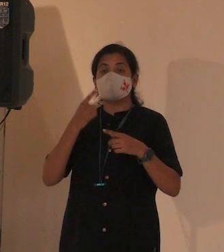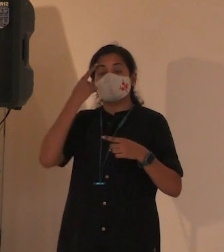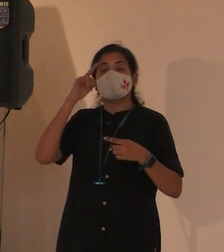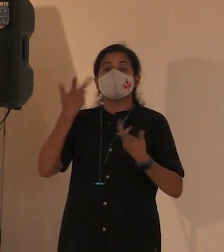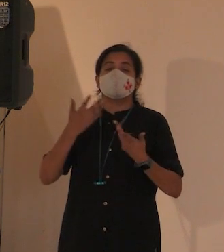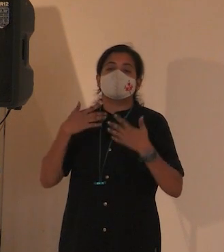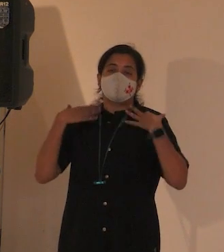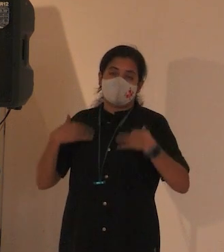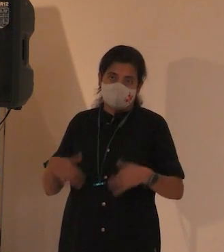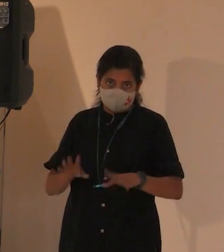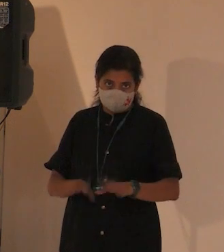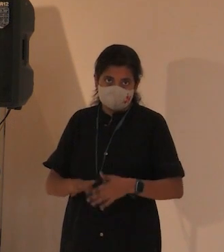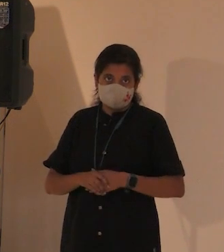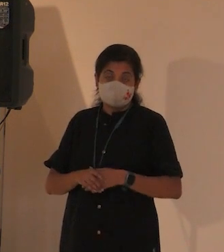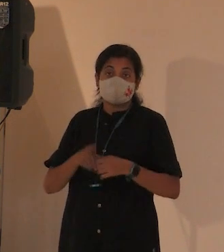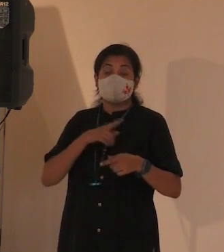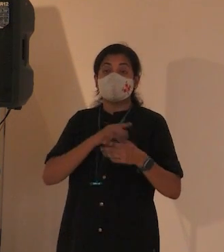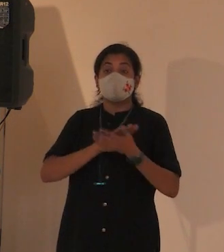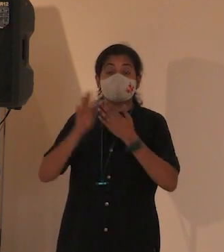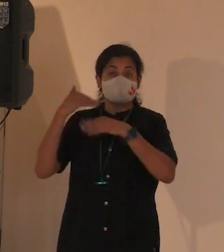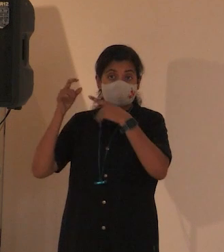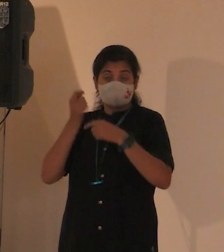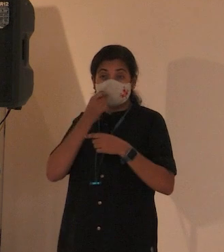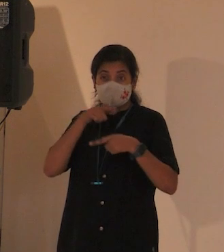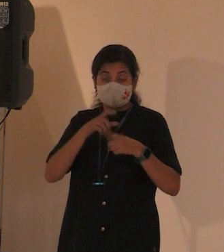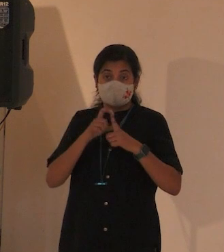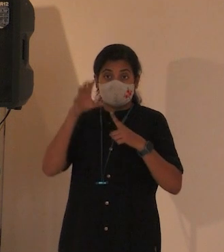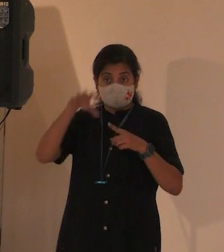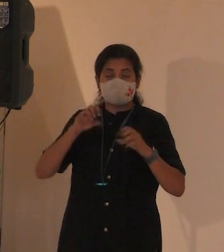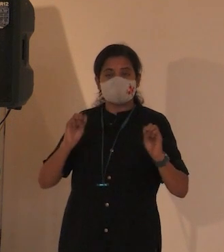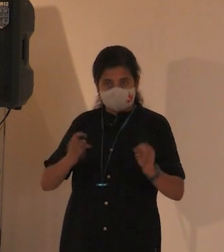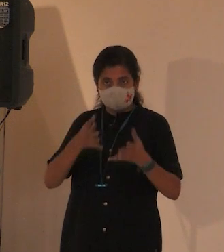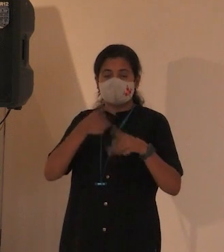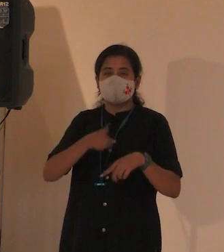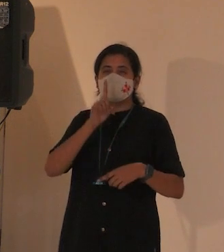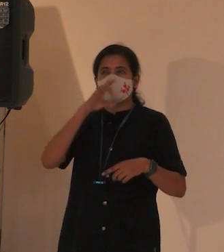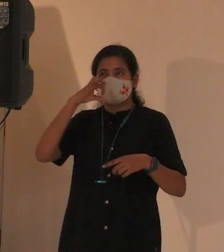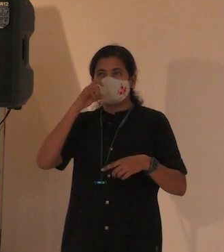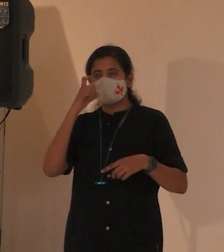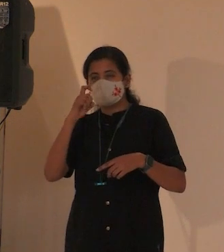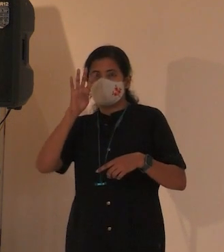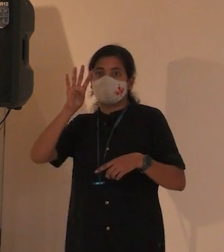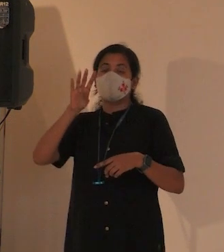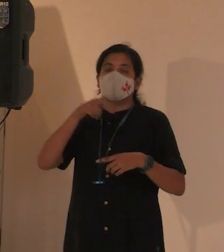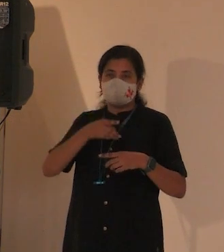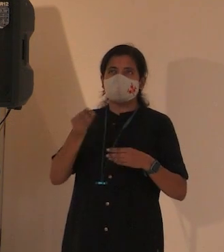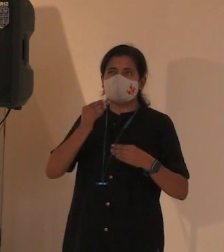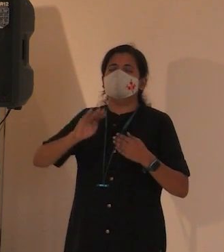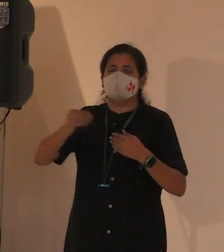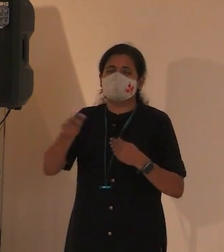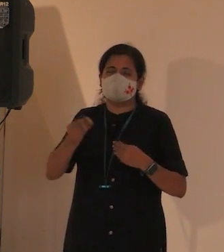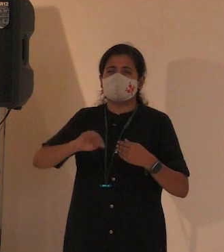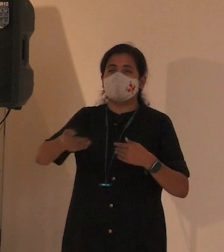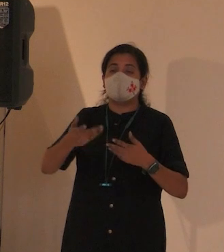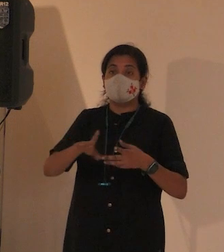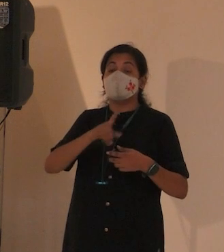this is a very rare thing that you see that a history of medicine department was started. So it was in 1974, later on, that